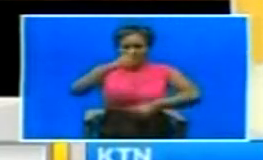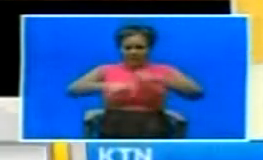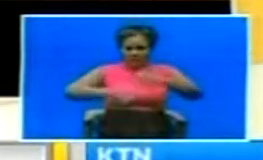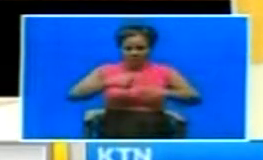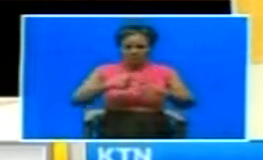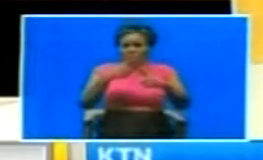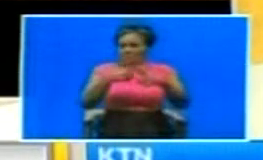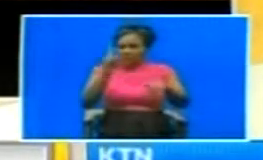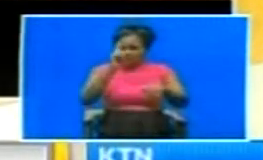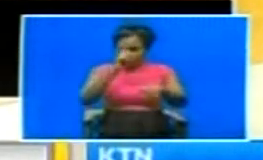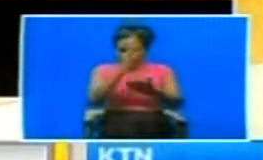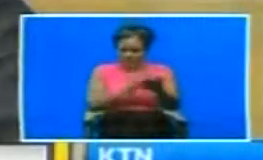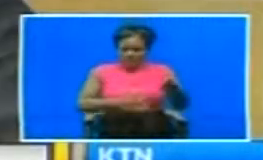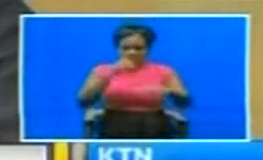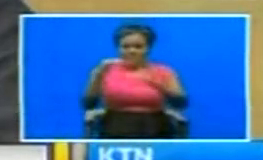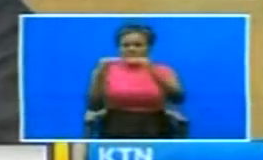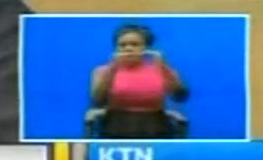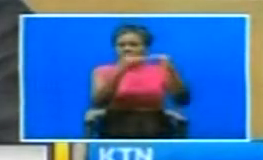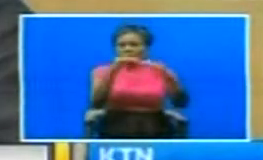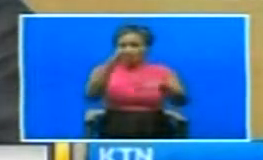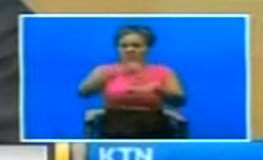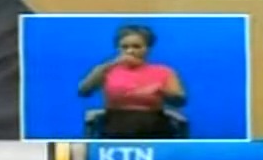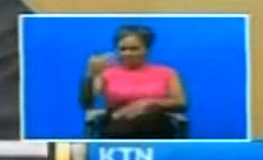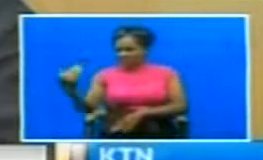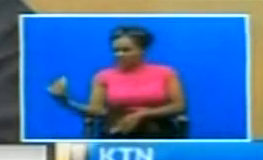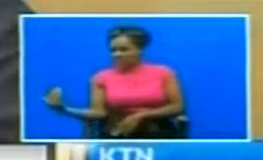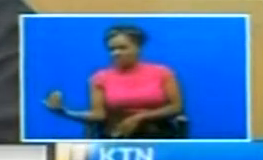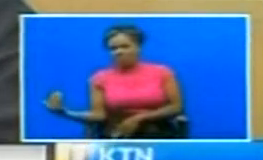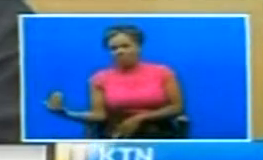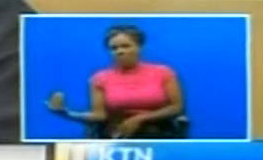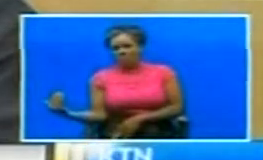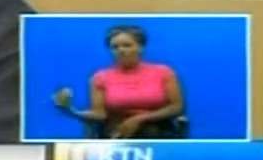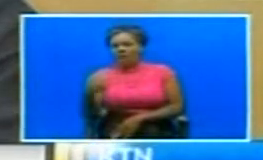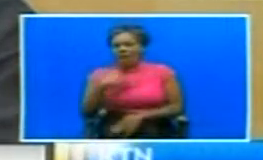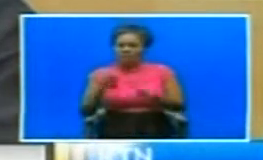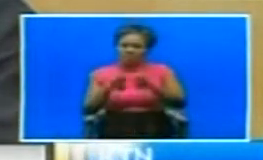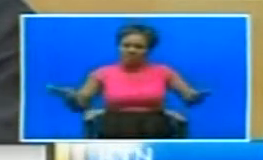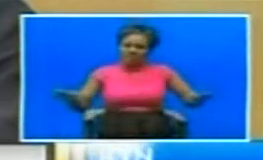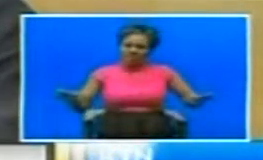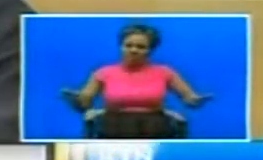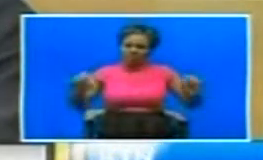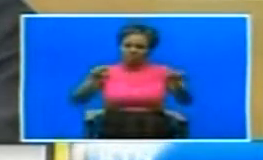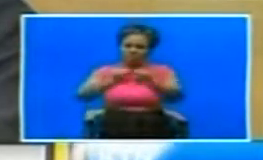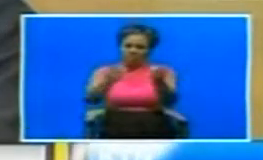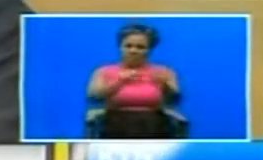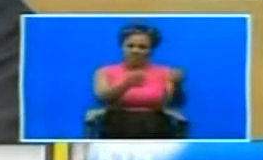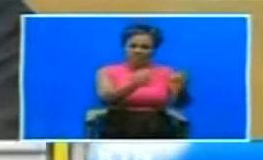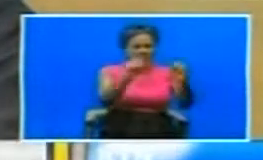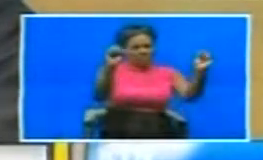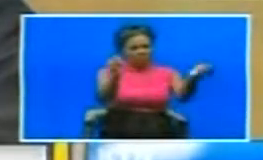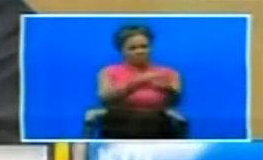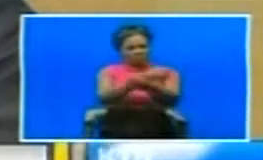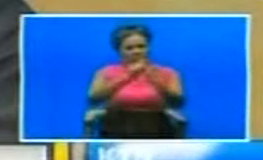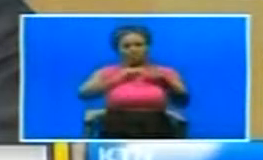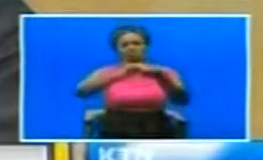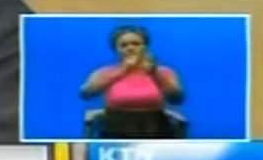at certain levels, when you affect the child, then you have a permanent damage that cannot be